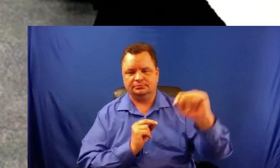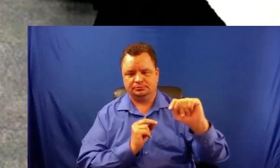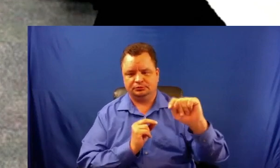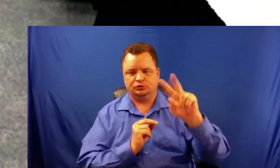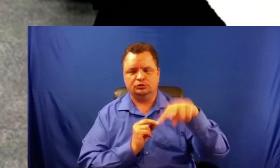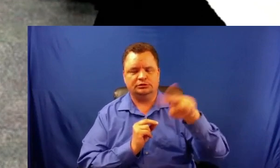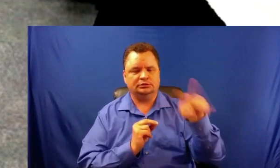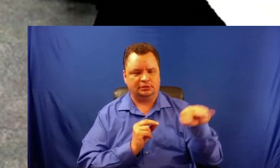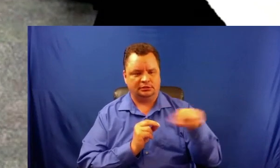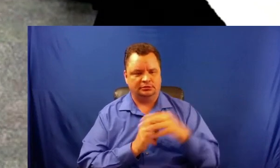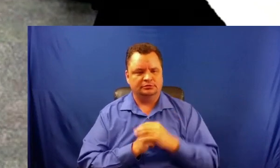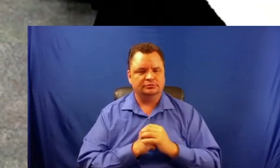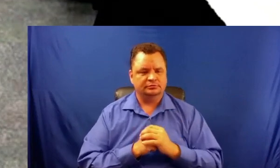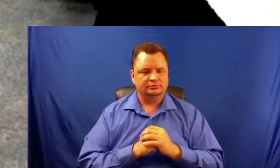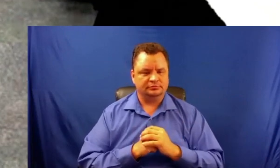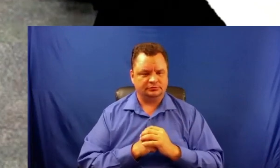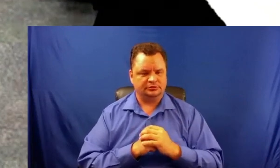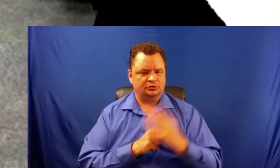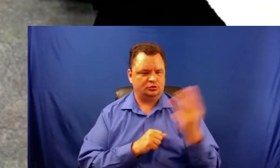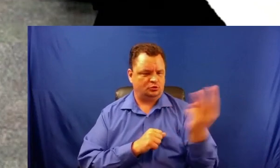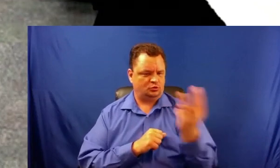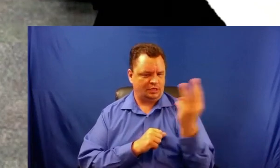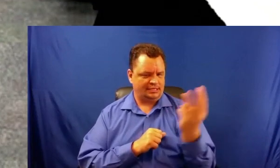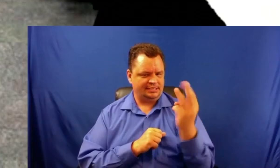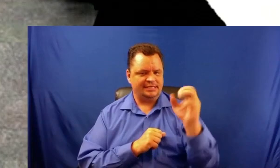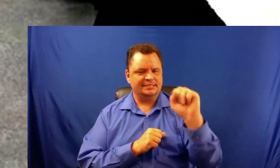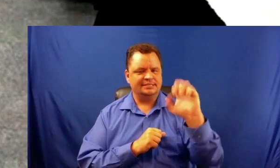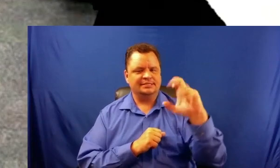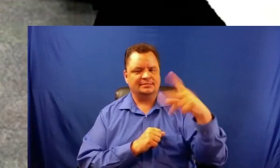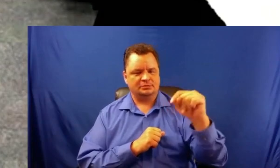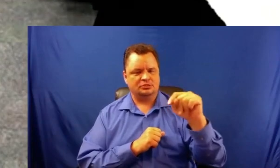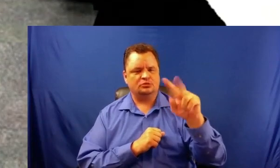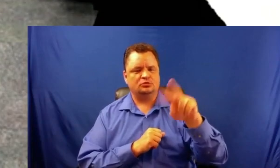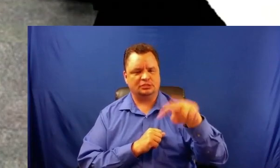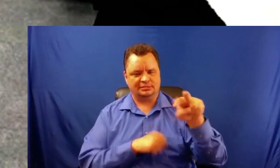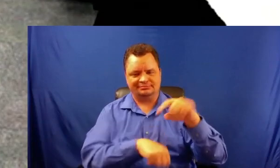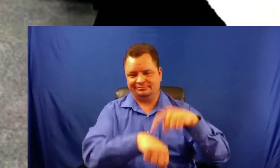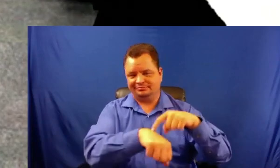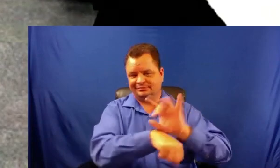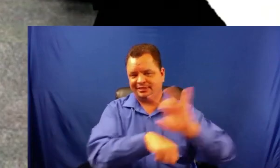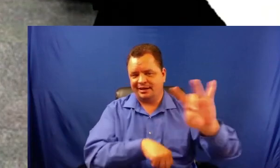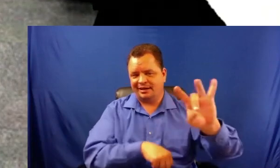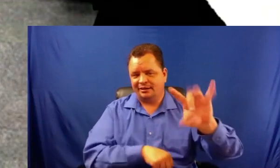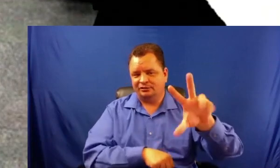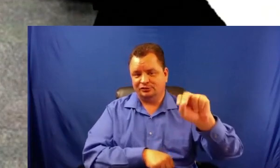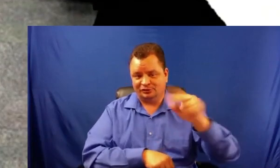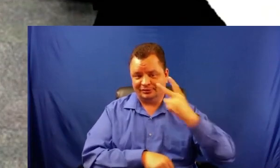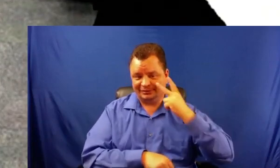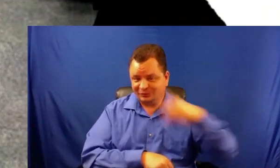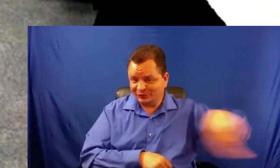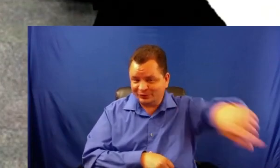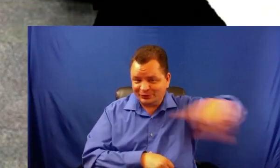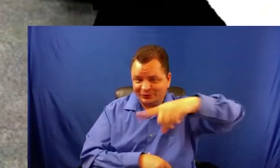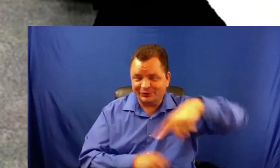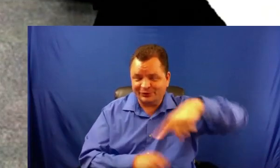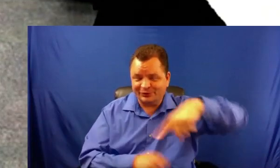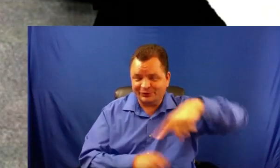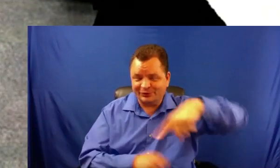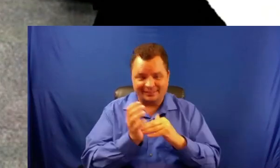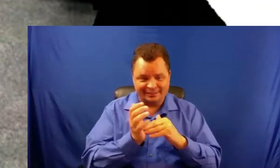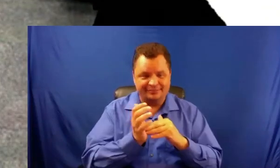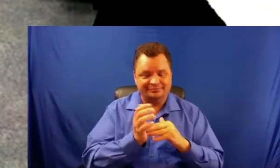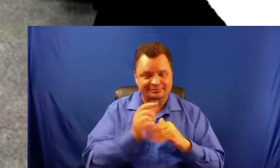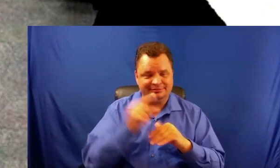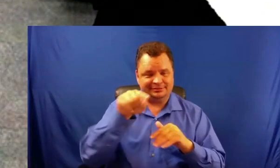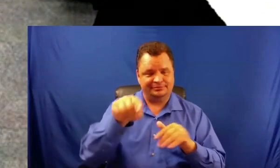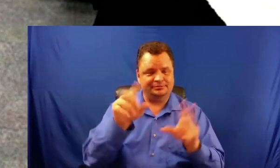so Wednesday, September 22nd at 8:30, we'll see everybody again. And then, of course, in the meantime, I'm